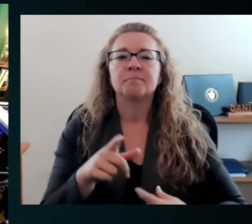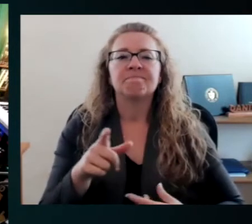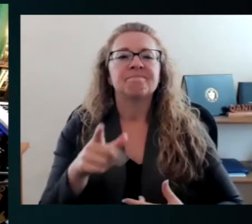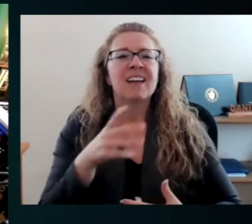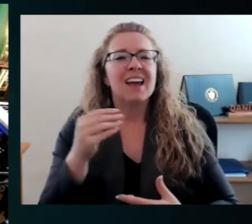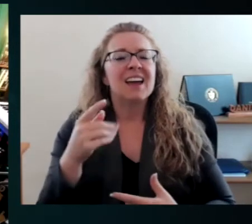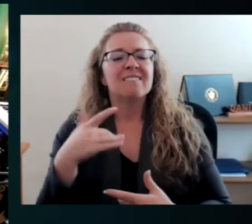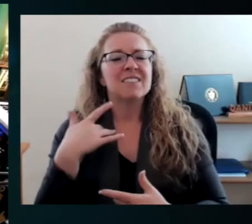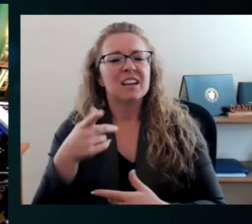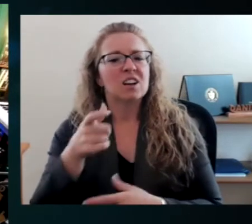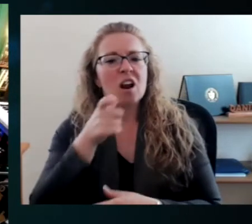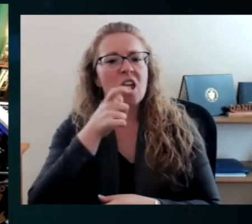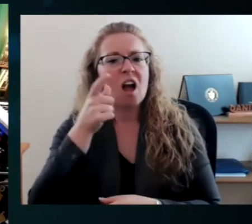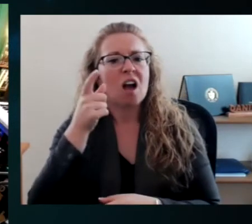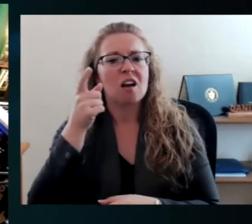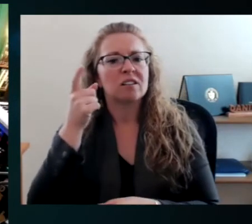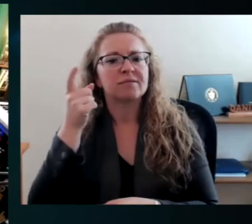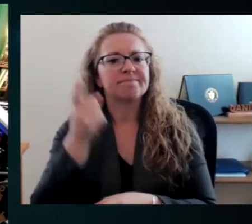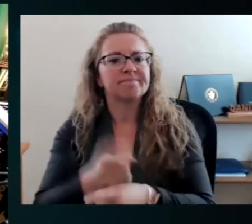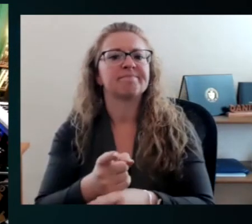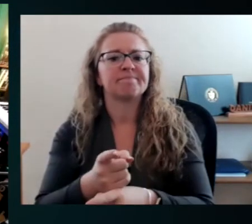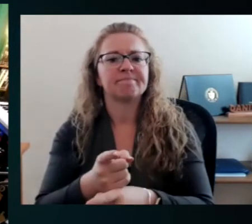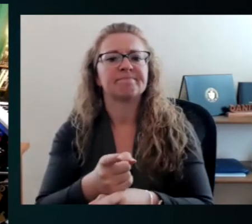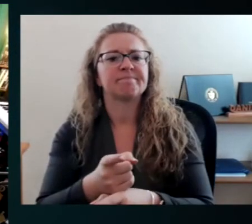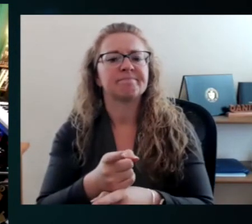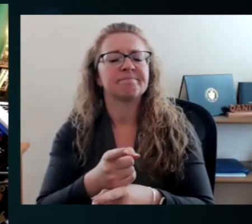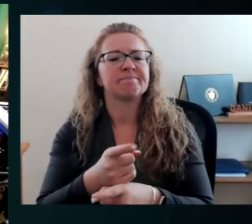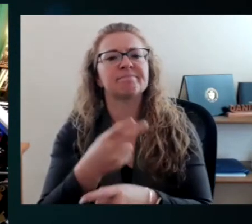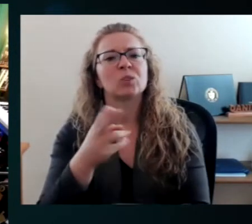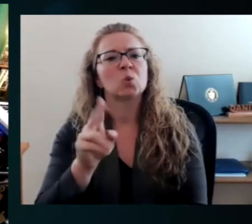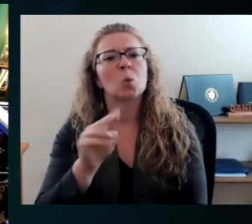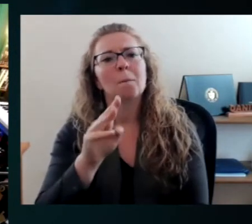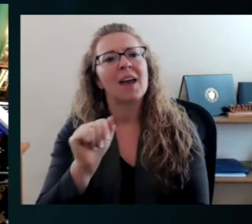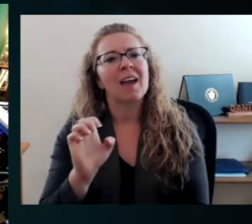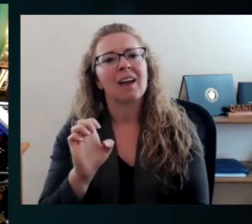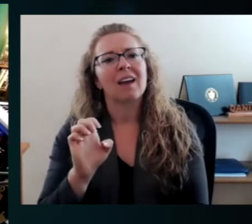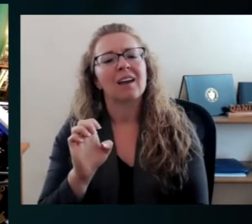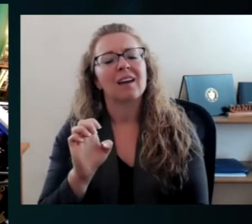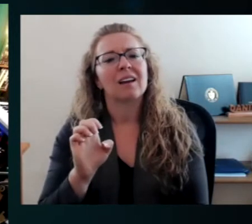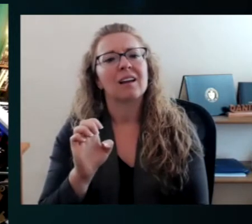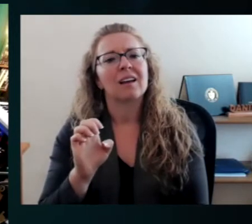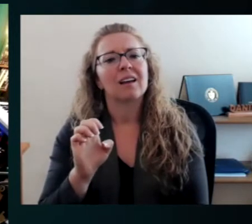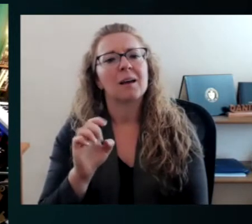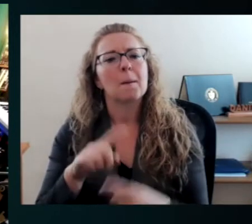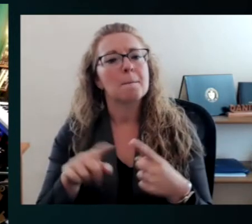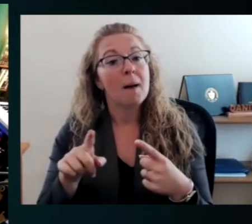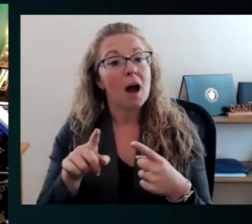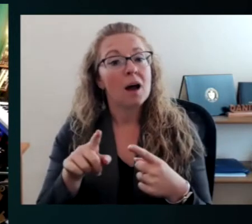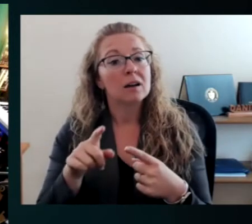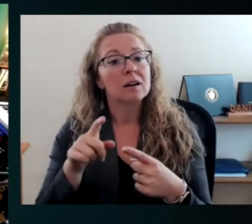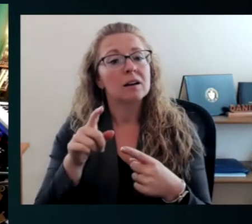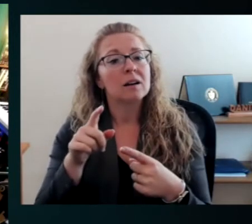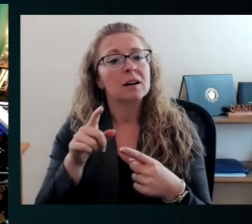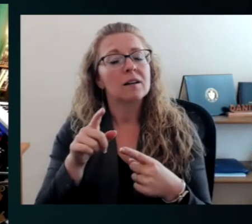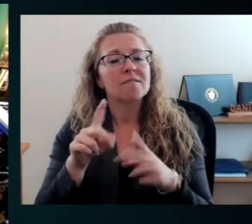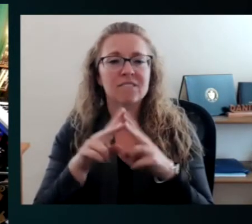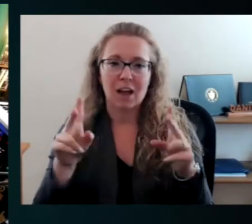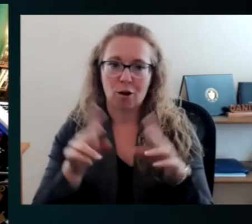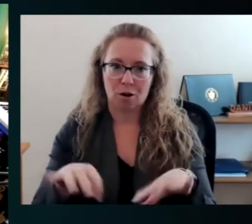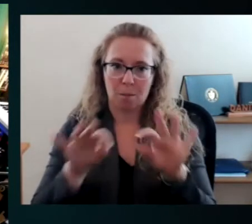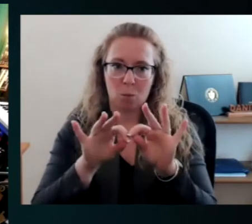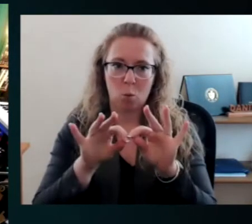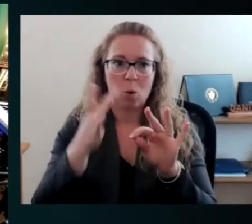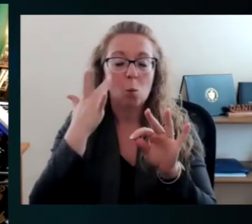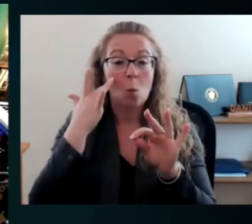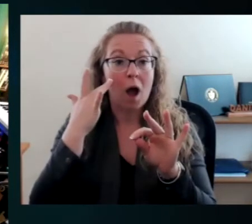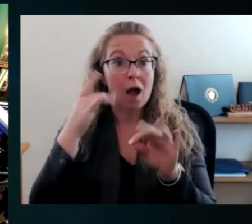But it was a really important step in setting a precedent that this was a thing that major